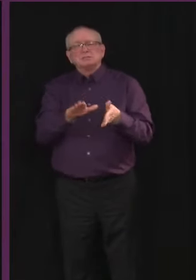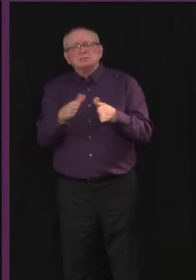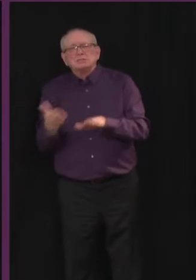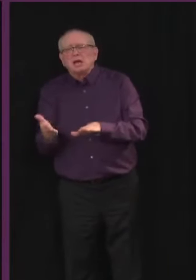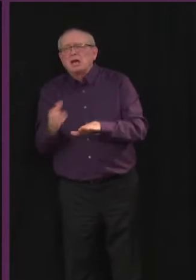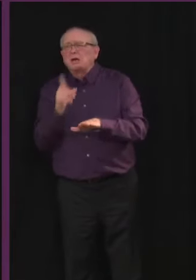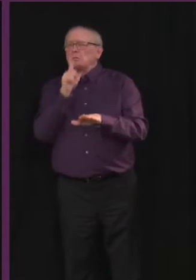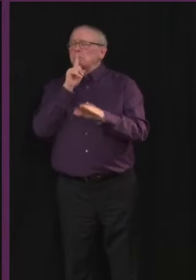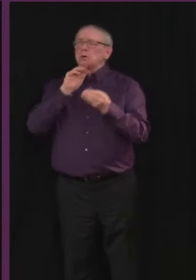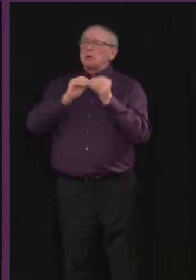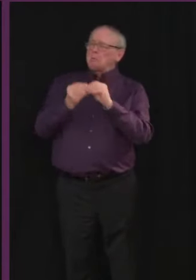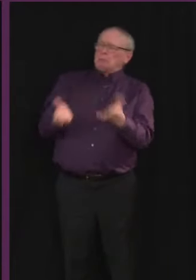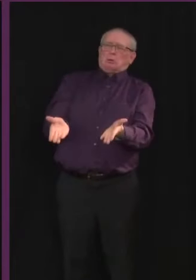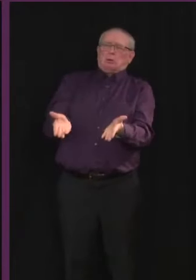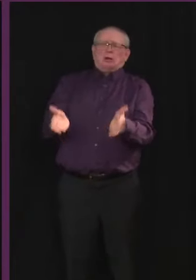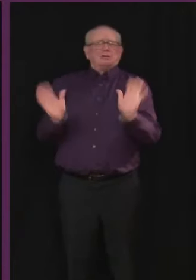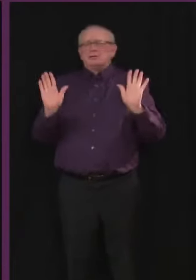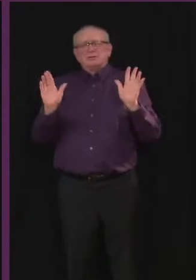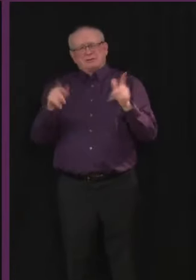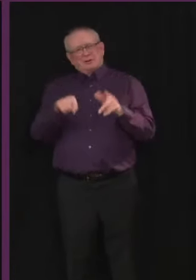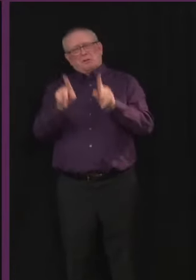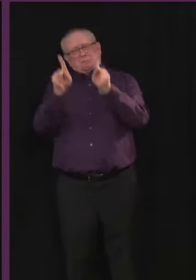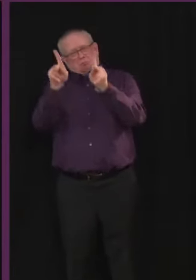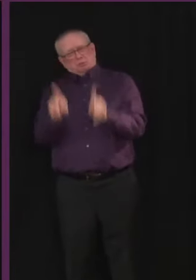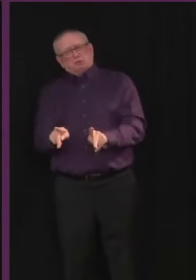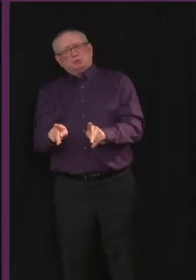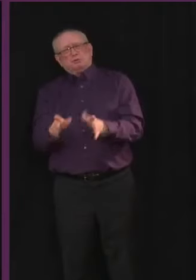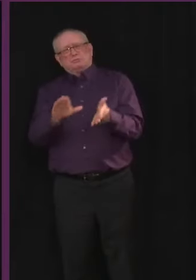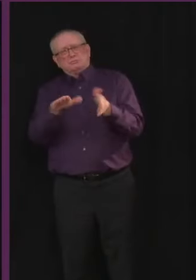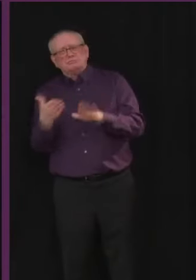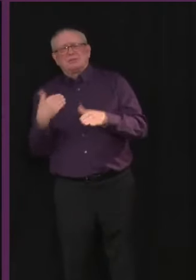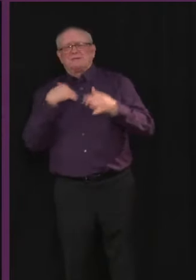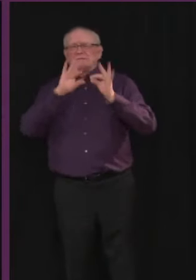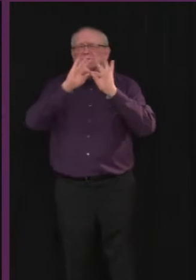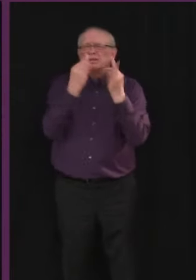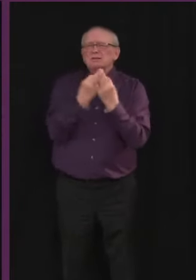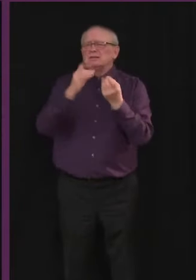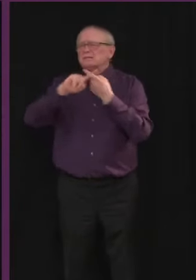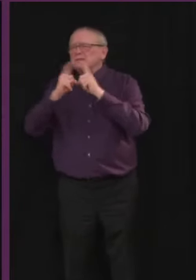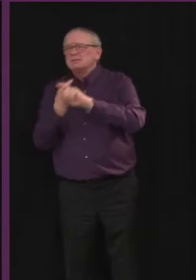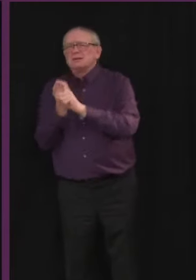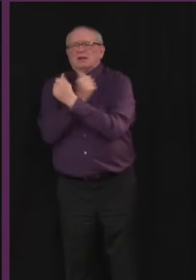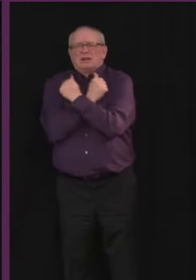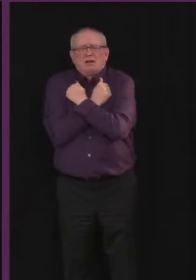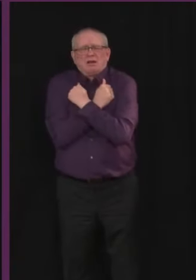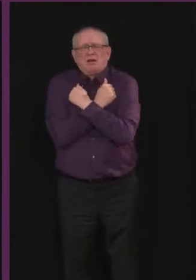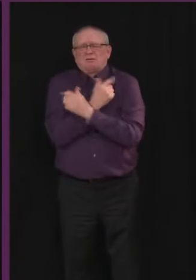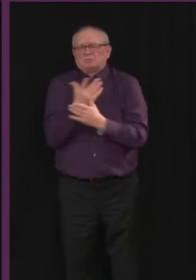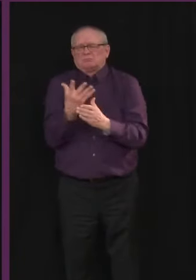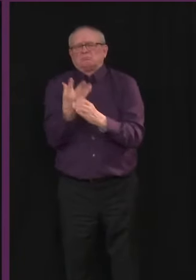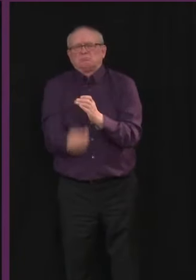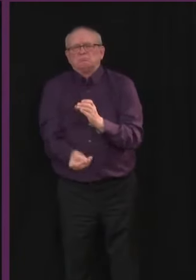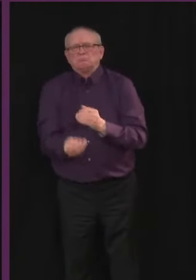loved and was loved by many. My thoughts are with anyone grieving a loss for any